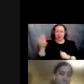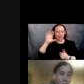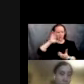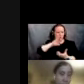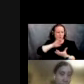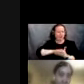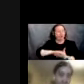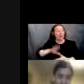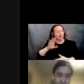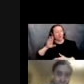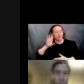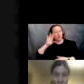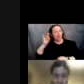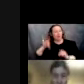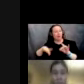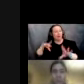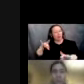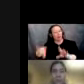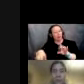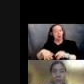So